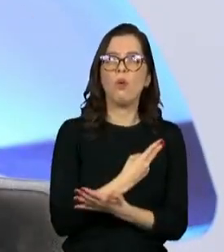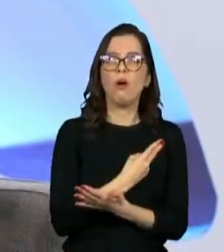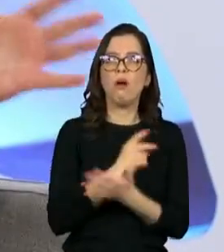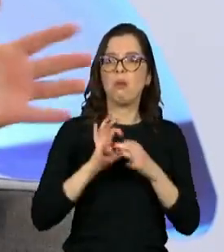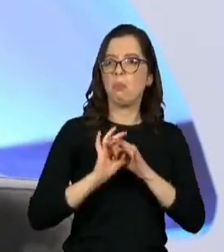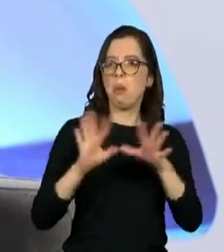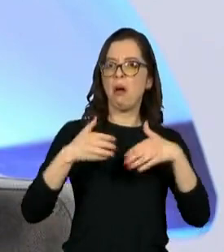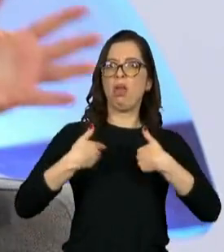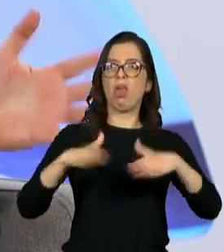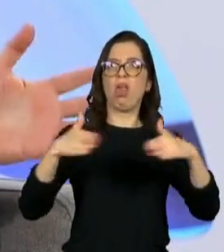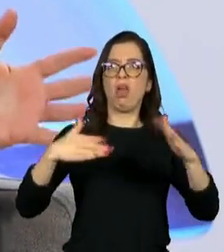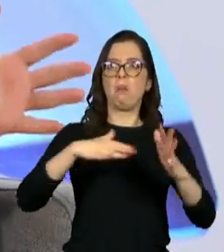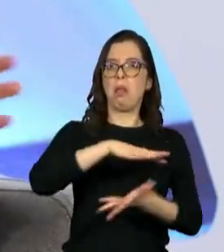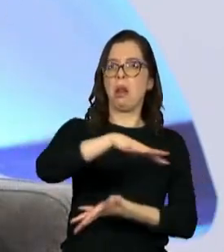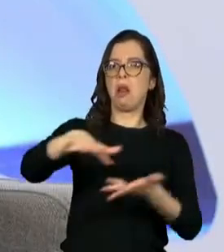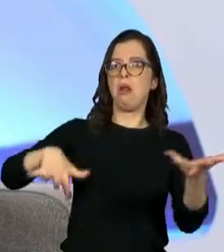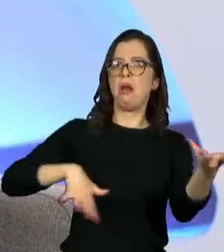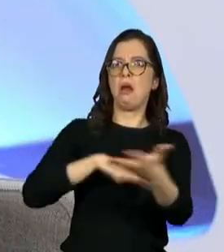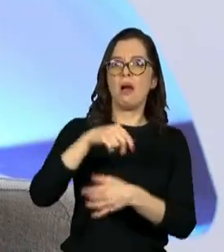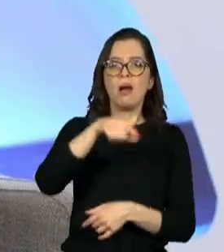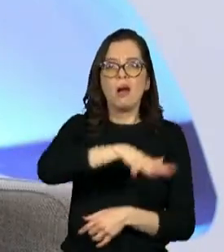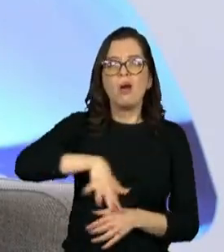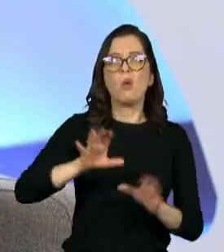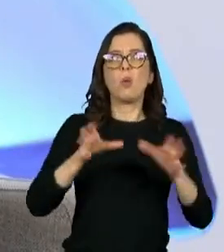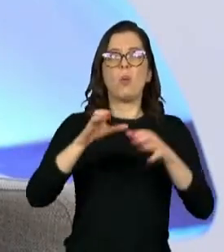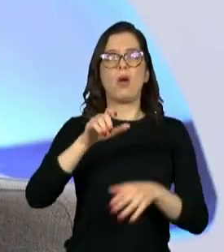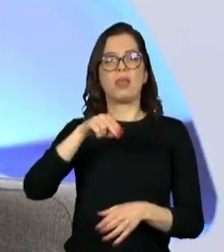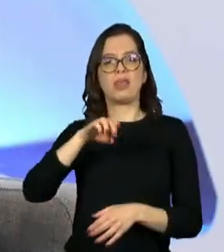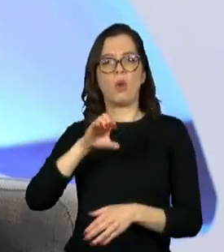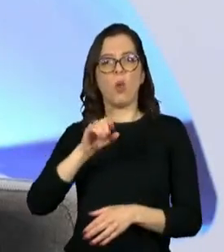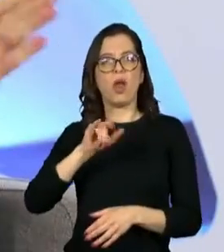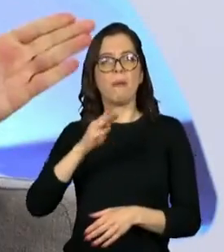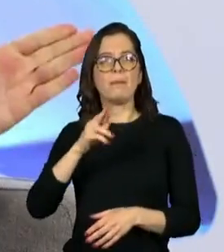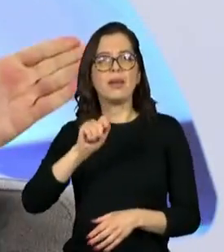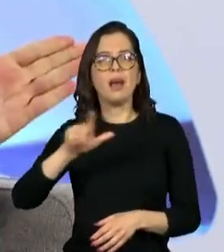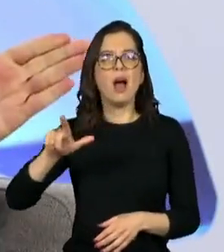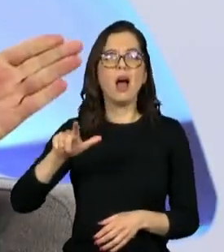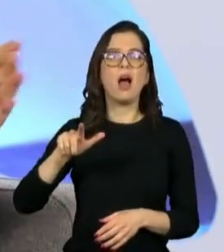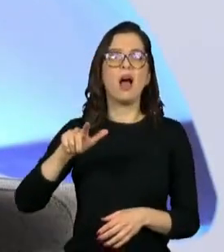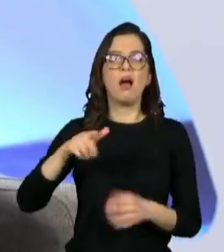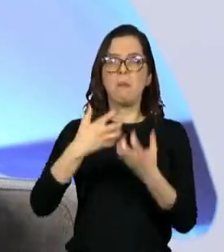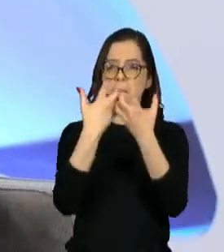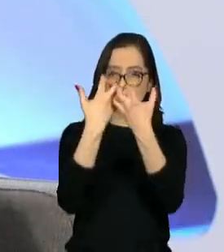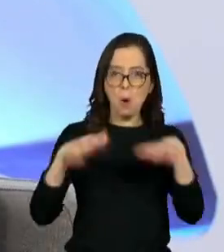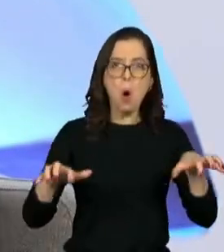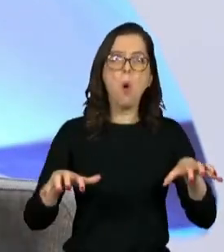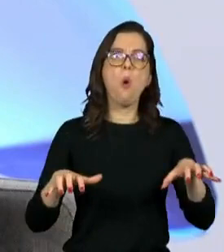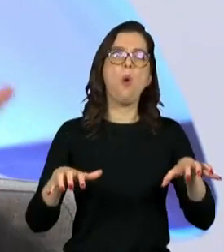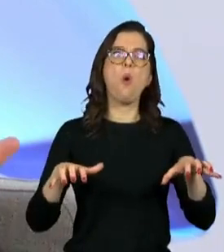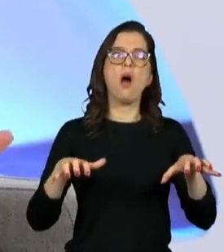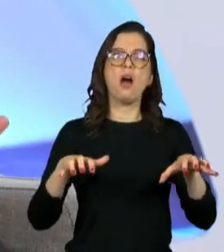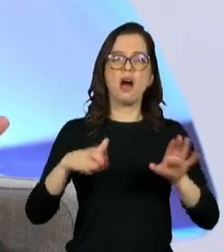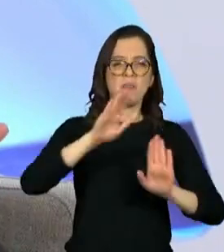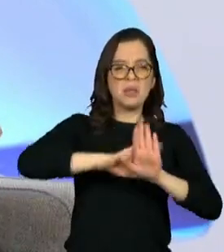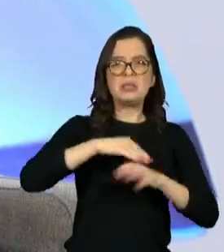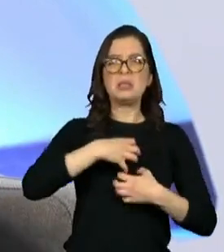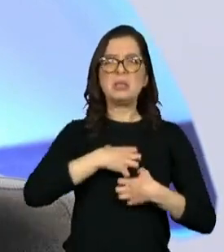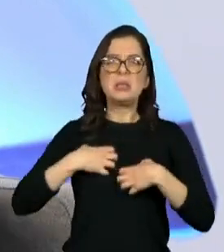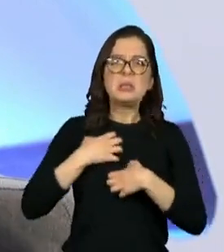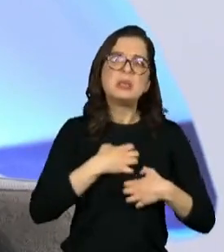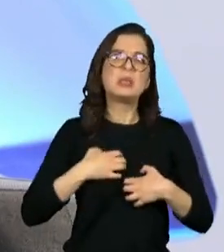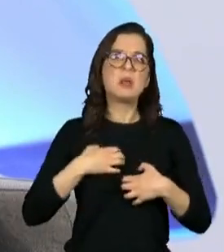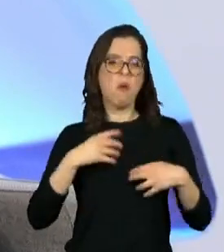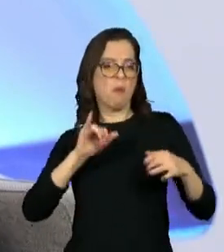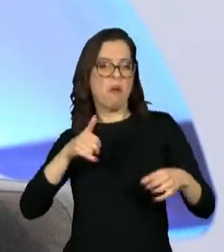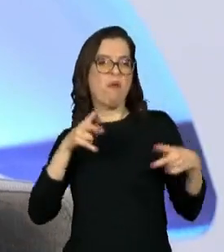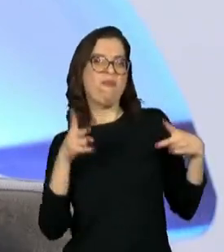way neoliberal globalization was managed, creating this divide that gave rise to the resentments